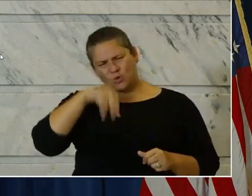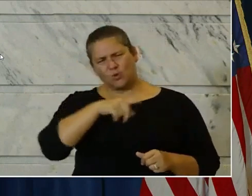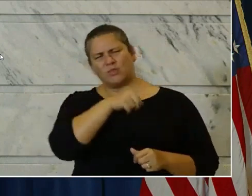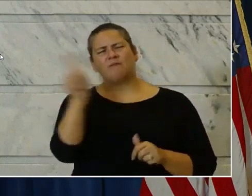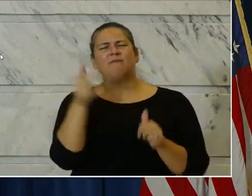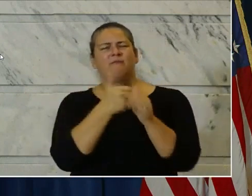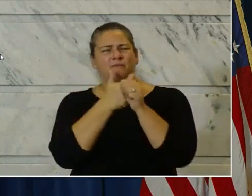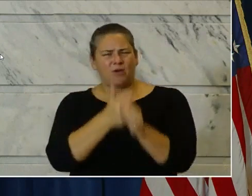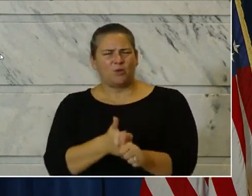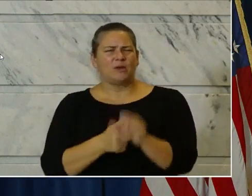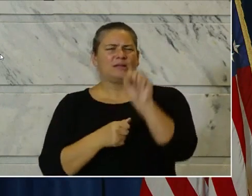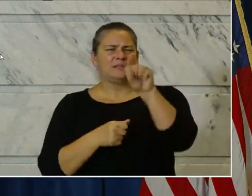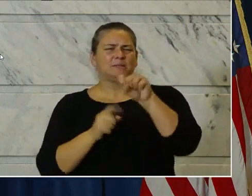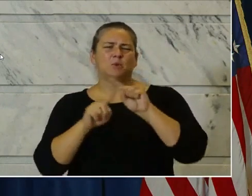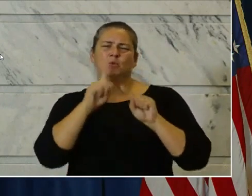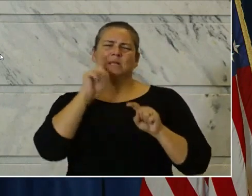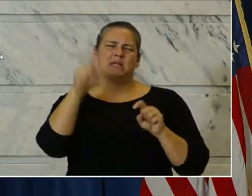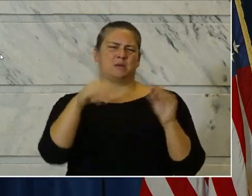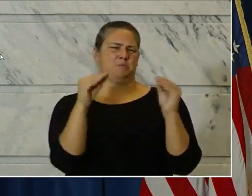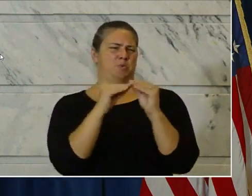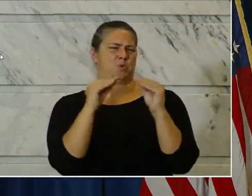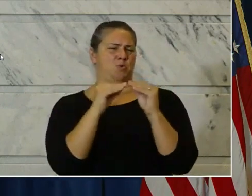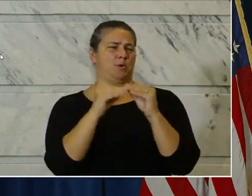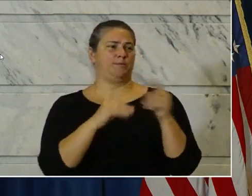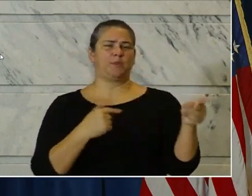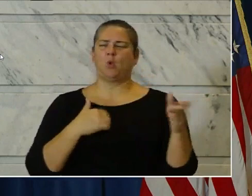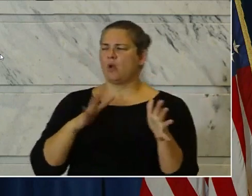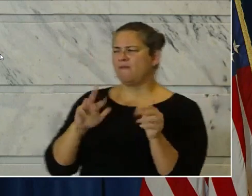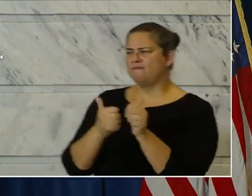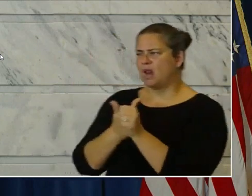more Kentuckians doing it right.